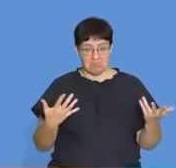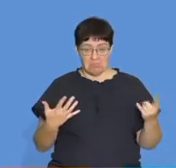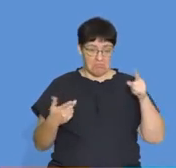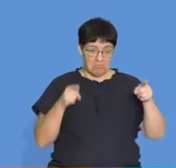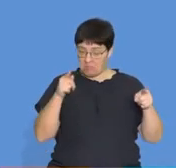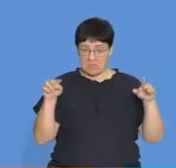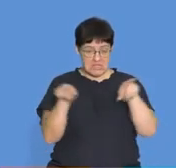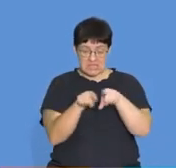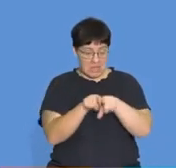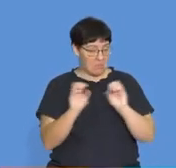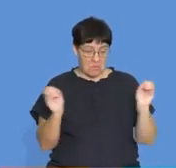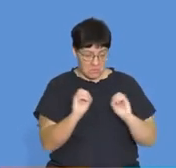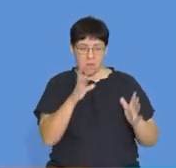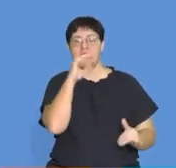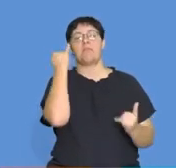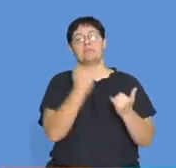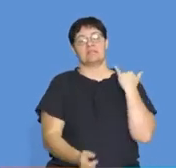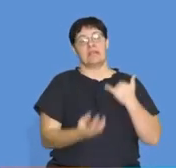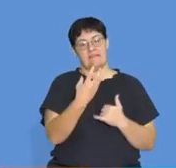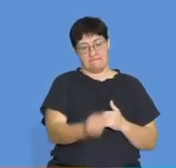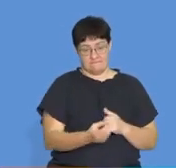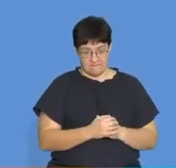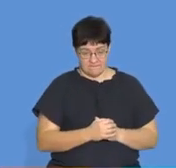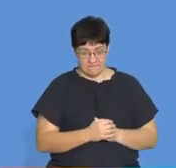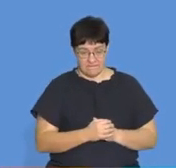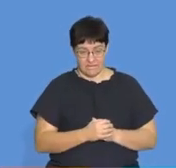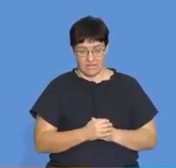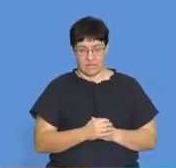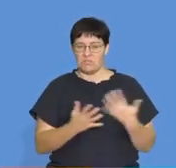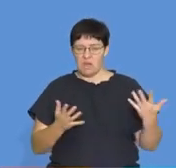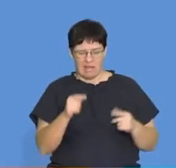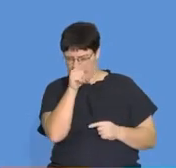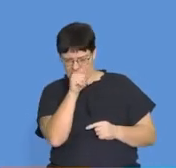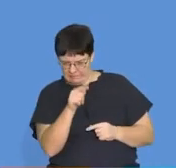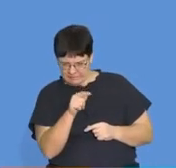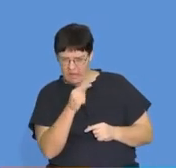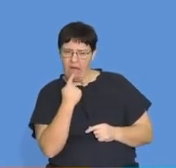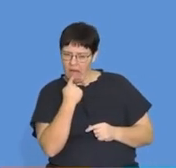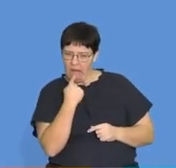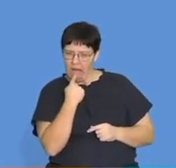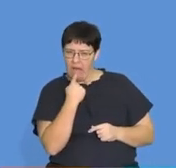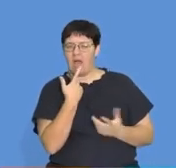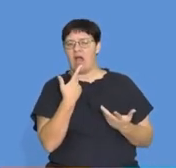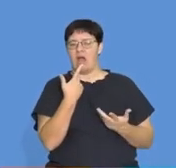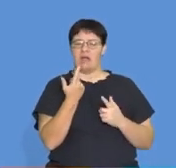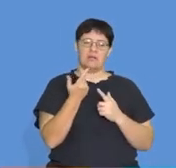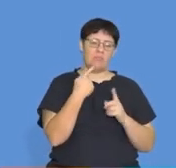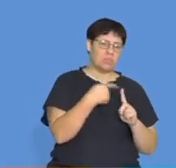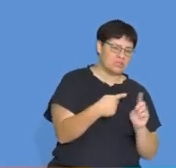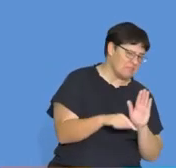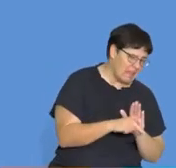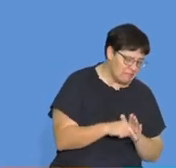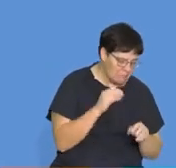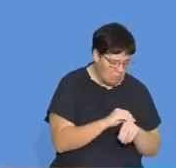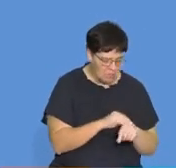give you that, then it means there might be something that you did wrong. It might be an issue of a glitch with the sign, or